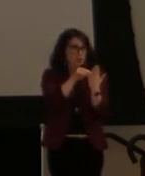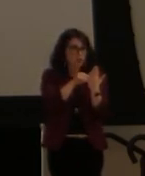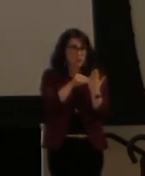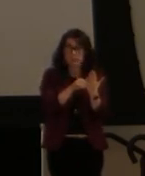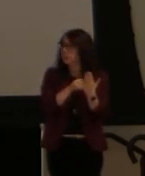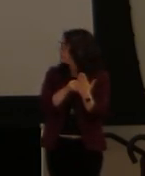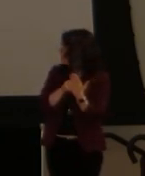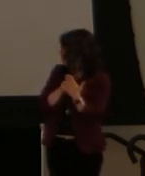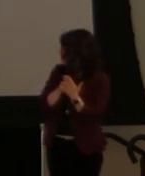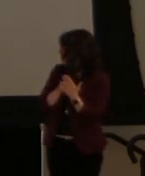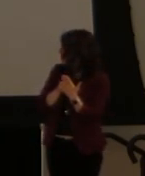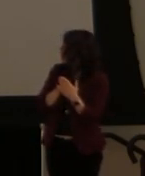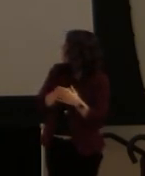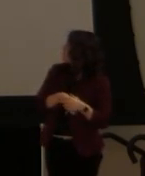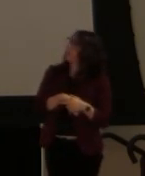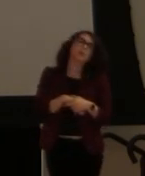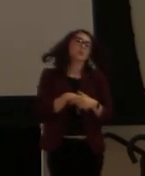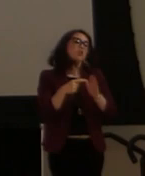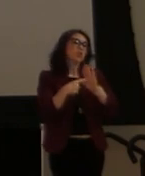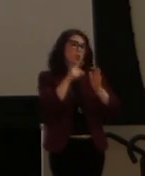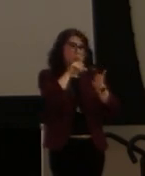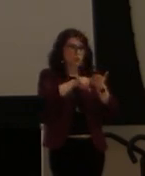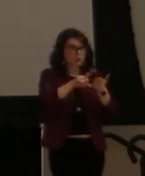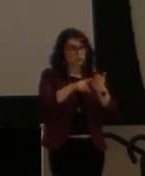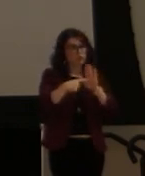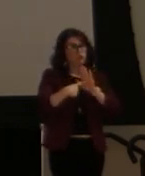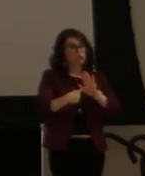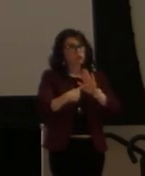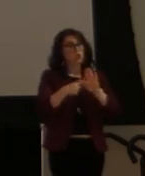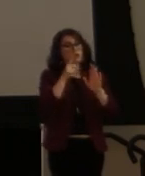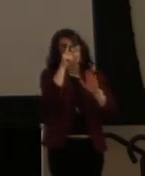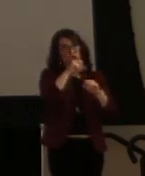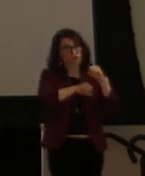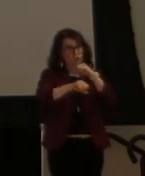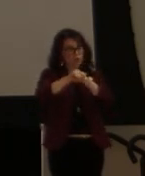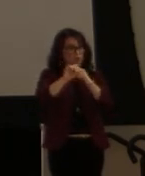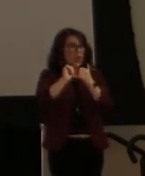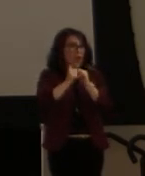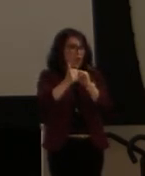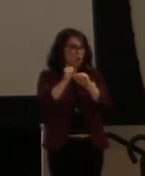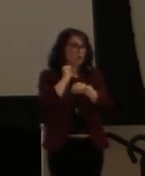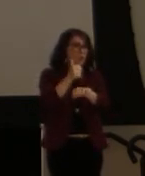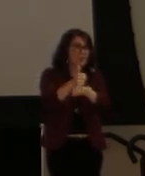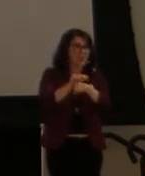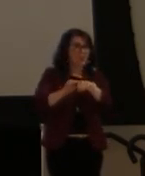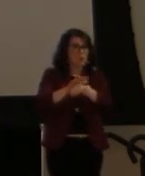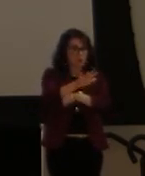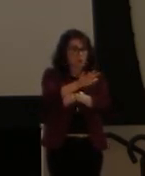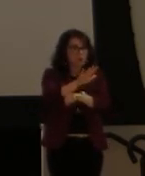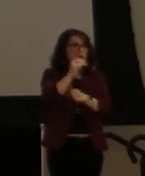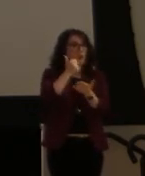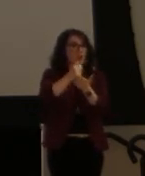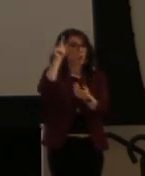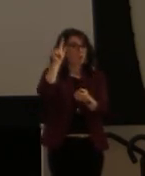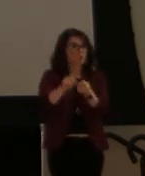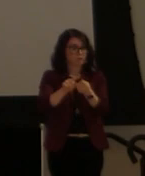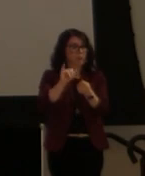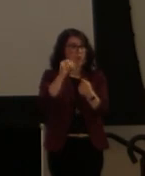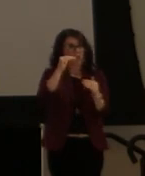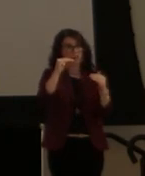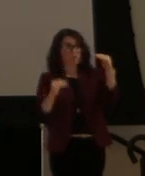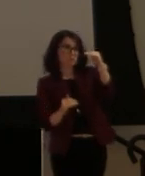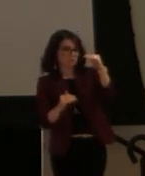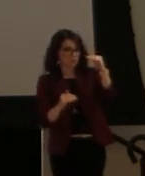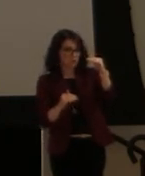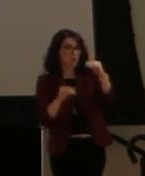examine whether or not the research shows the strategy, if implemented, is likely to reduce health disparities. And that's County Health